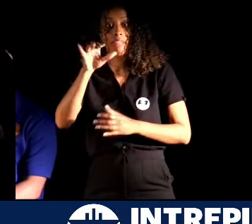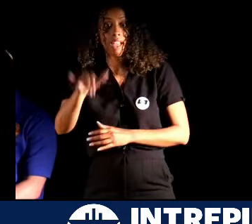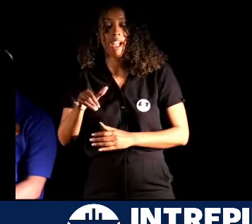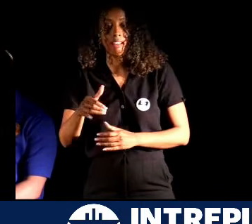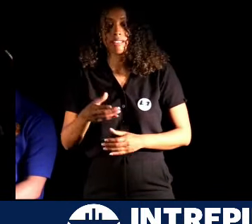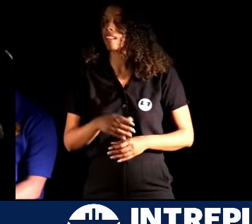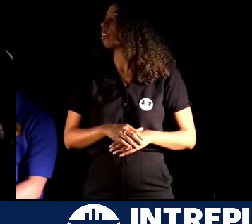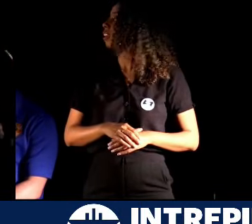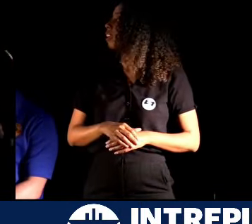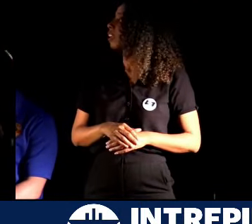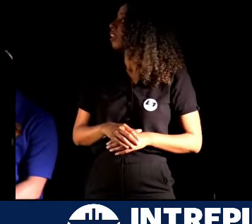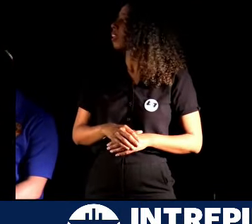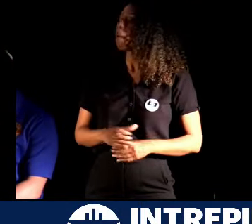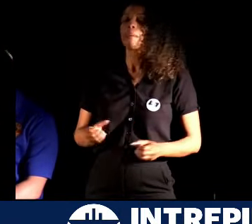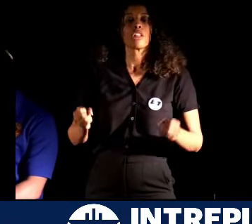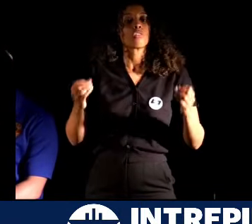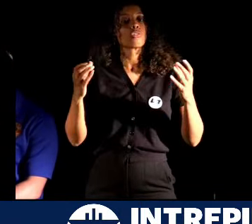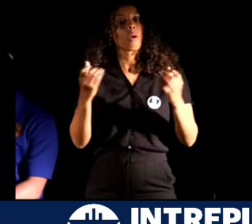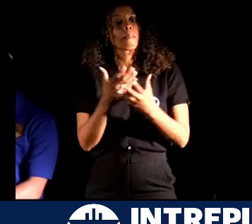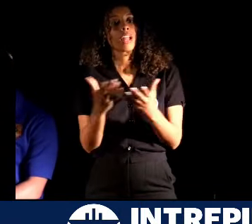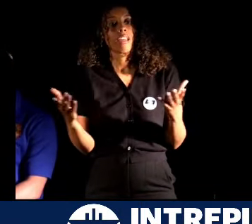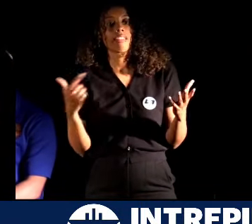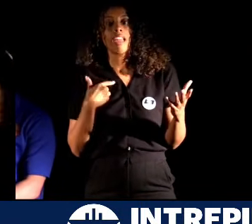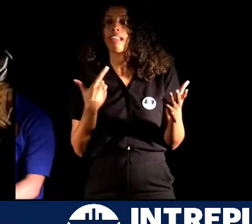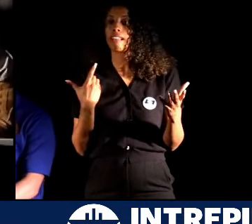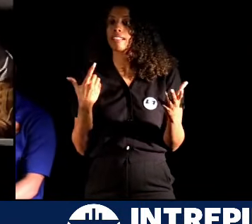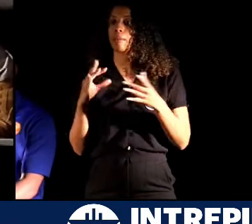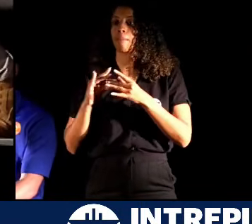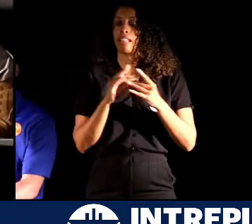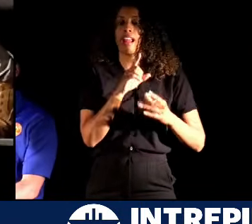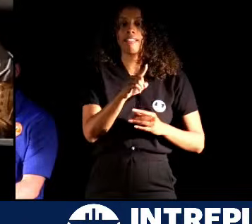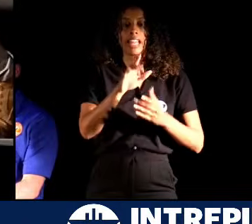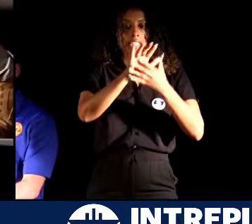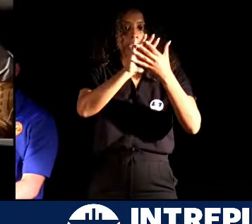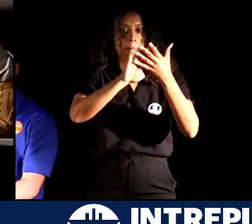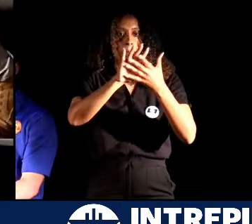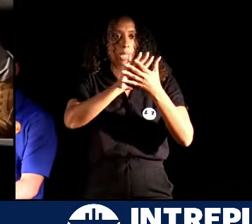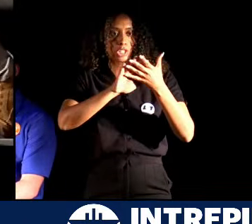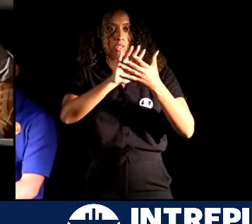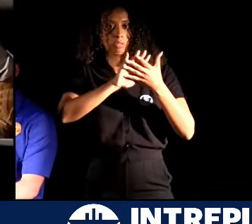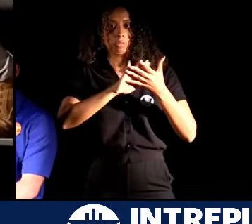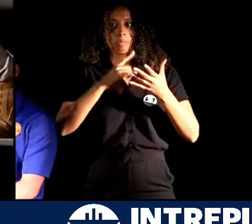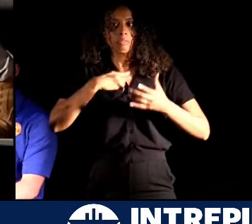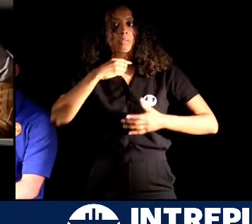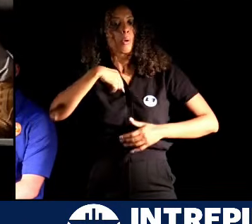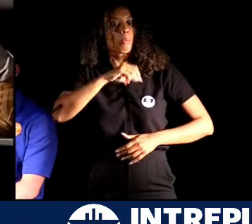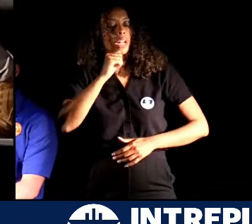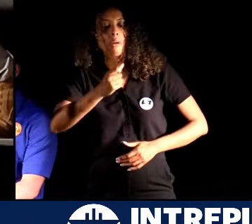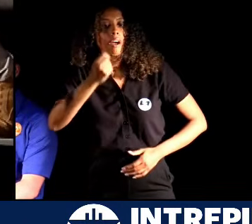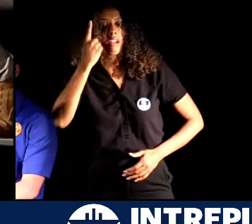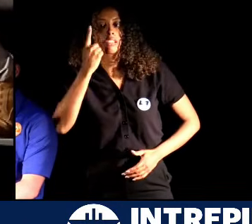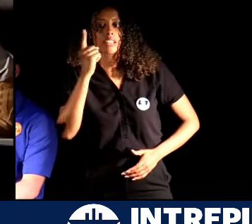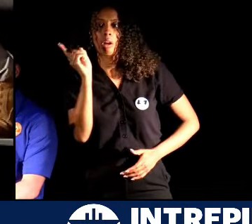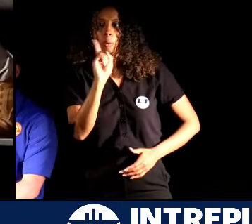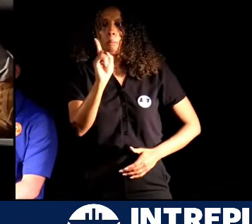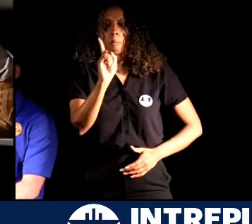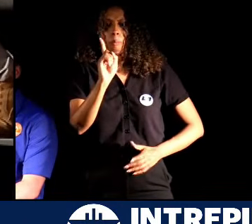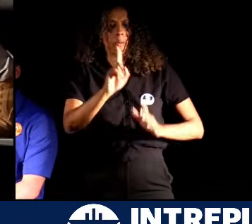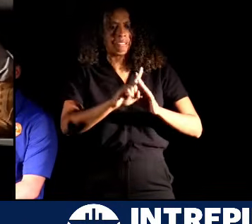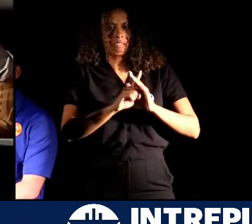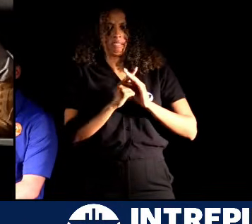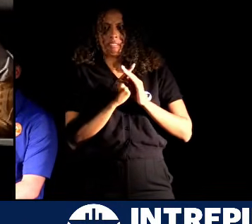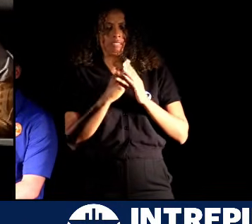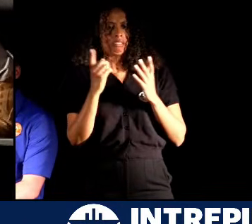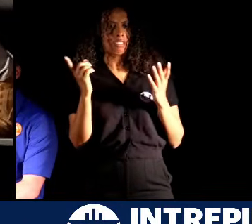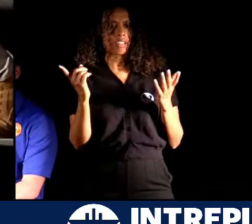But obviously there are so many things that comes with them. There are mysteries that comes with them. We don't understand where do they come from,